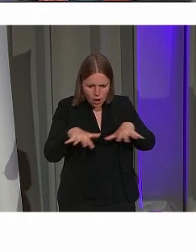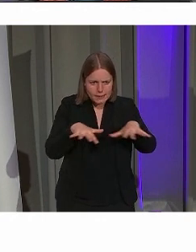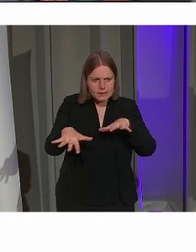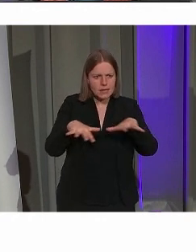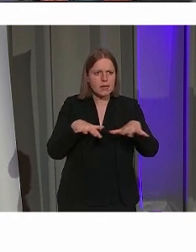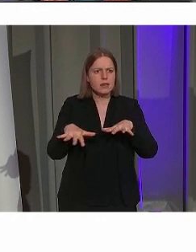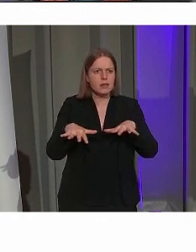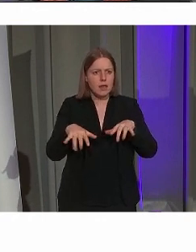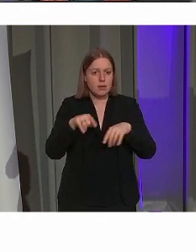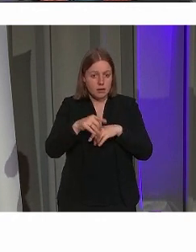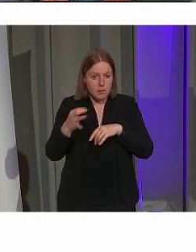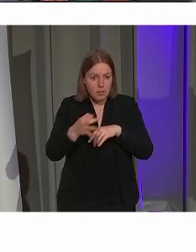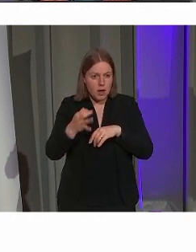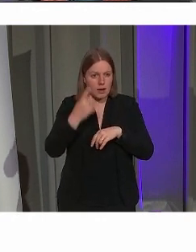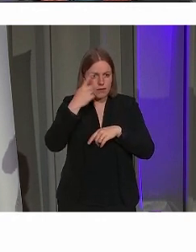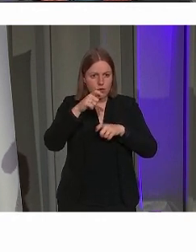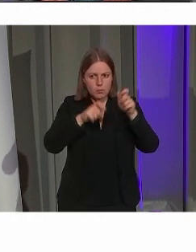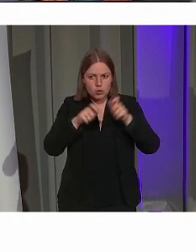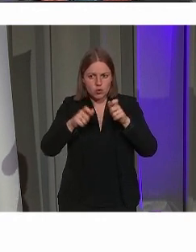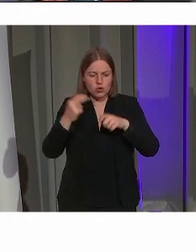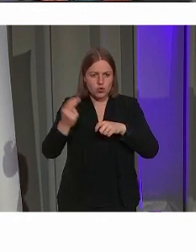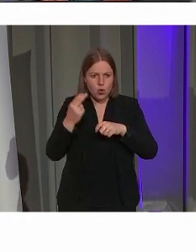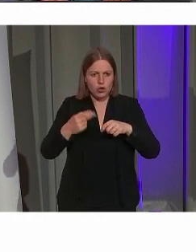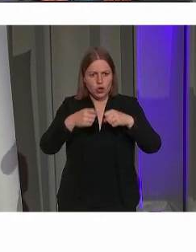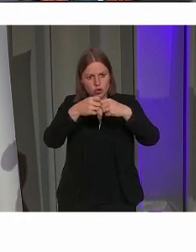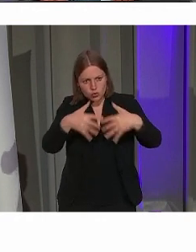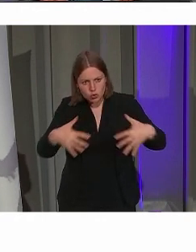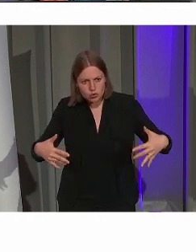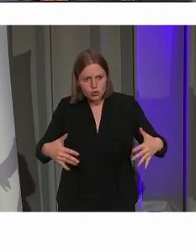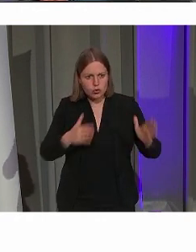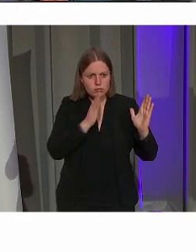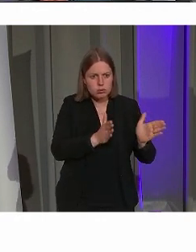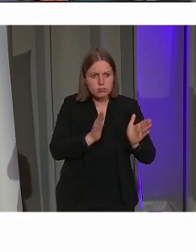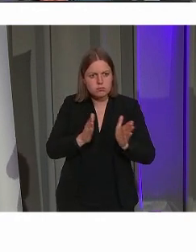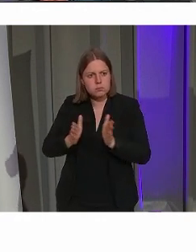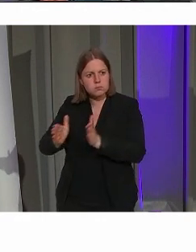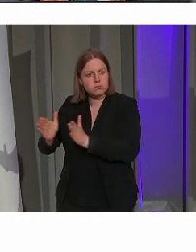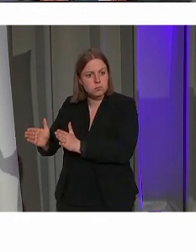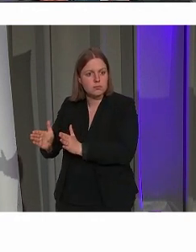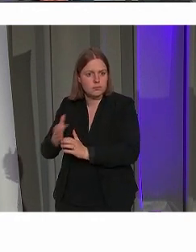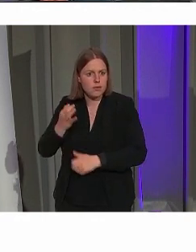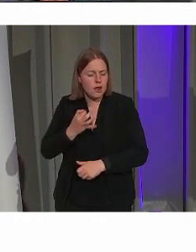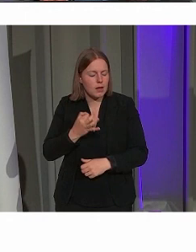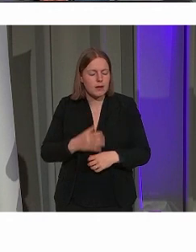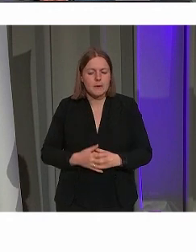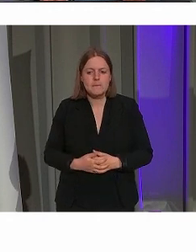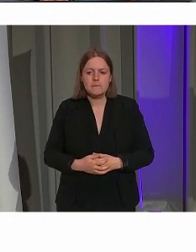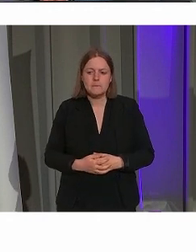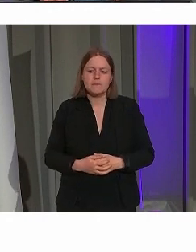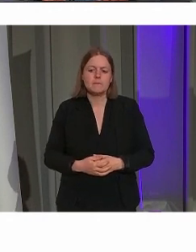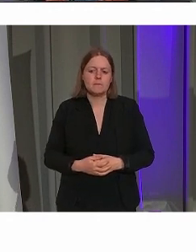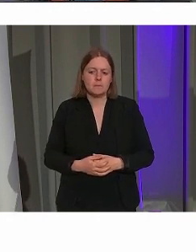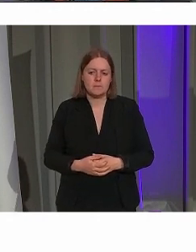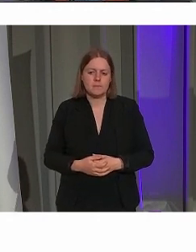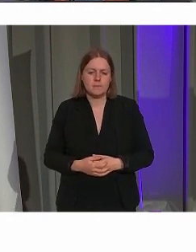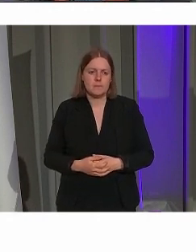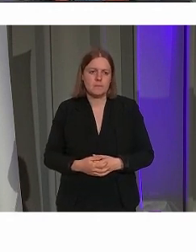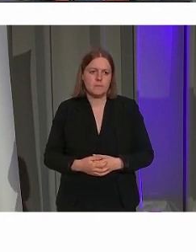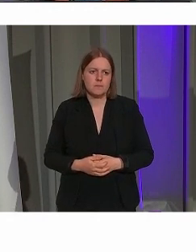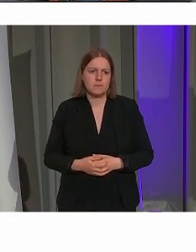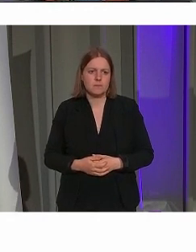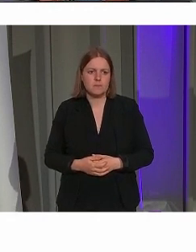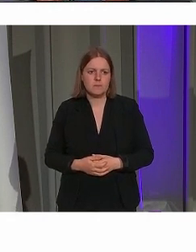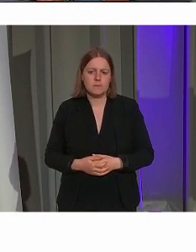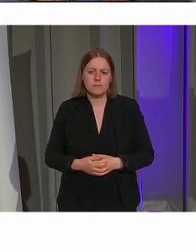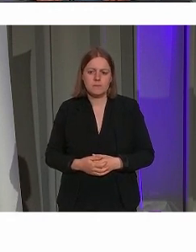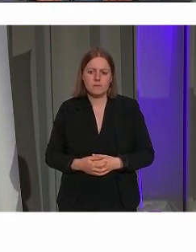Making good order in your terrace zones is also very important regarding public spaces.